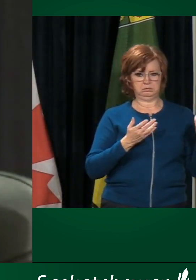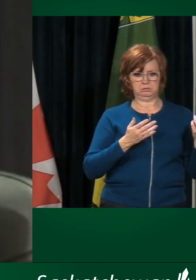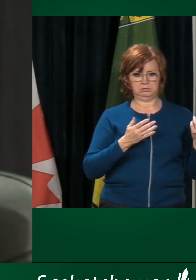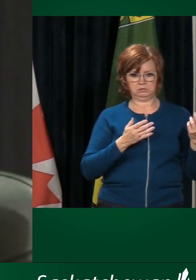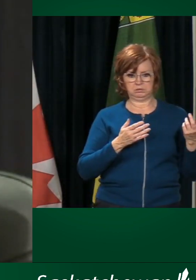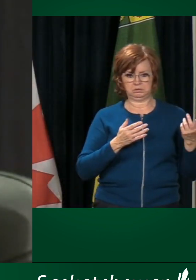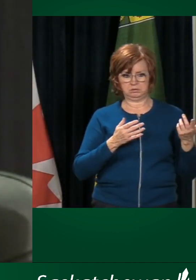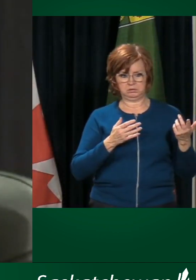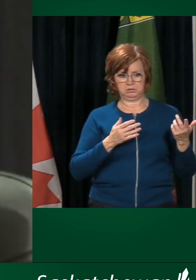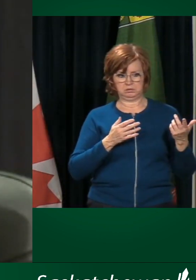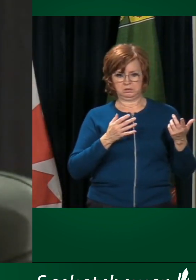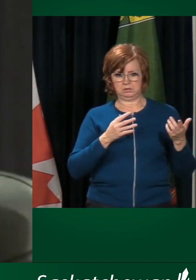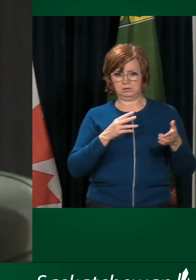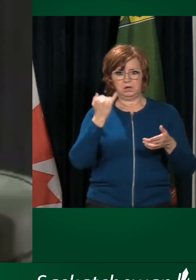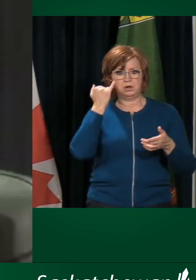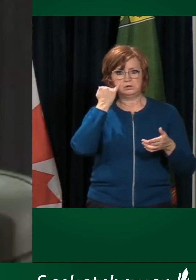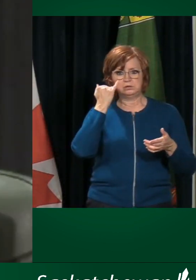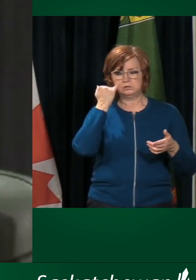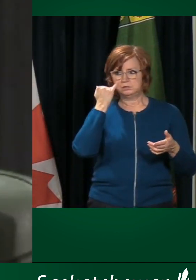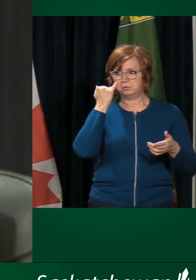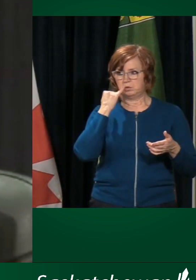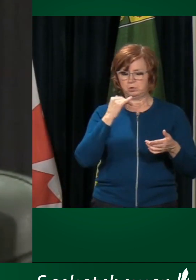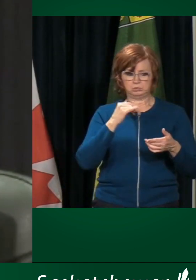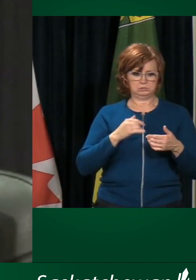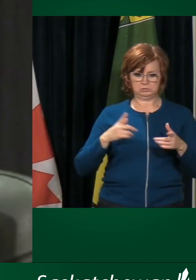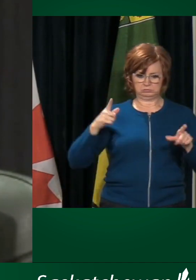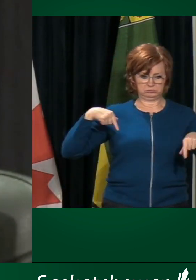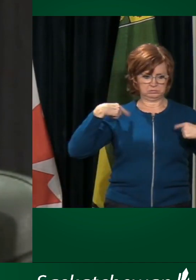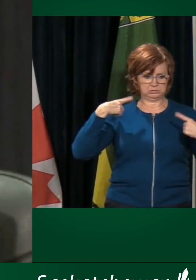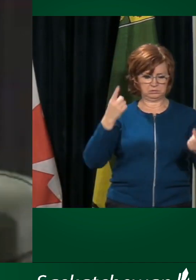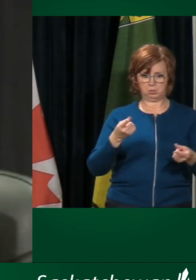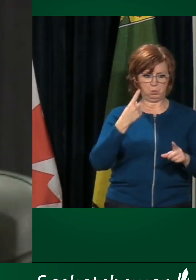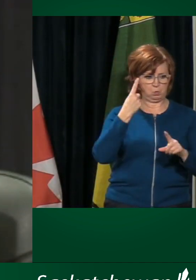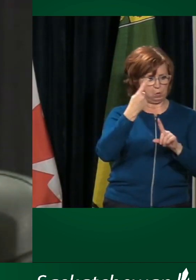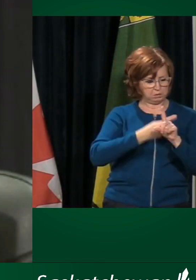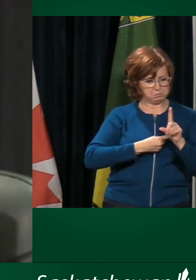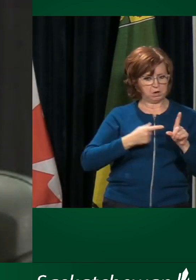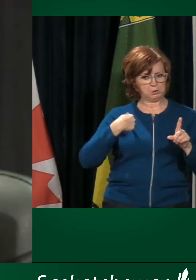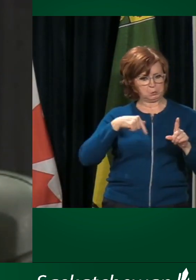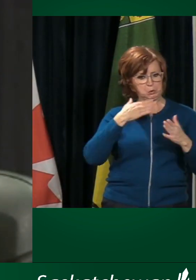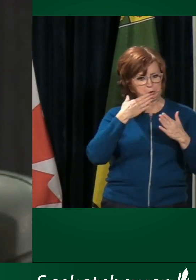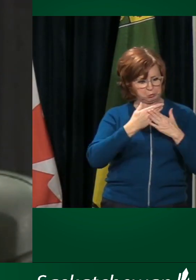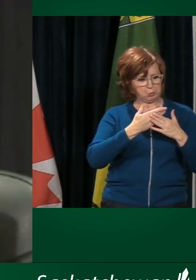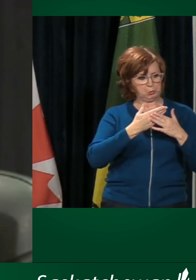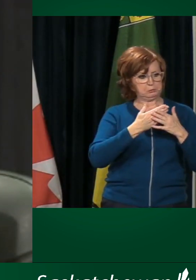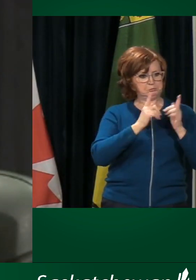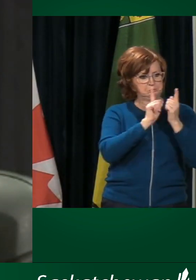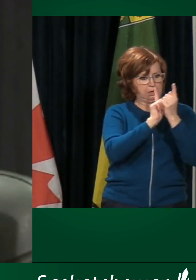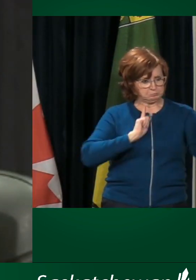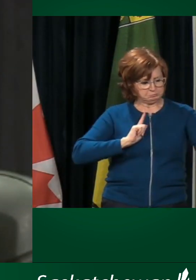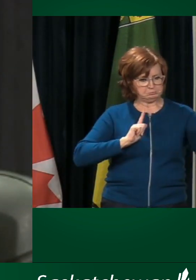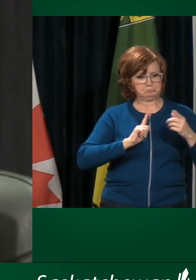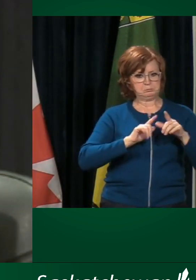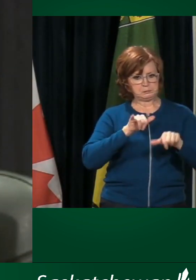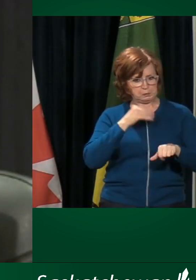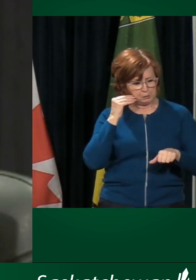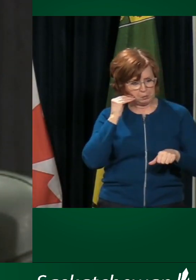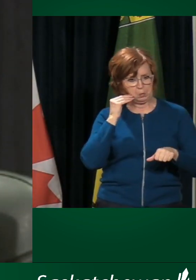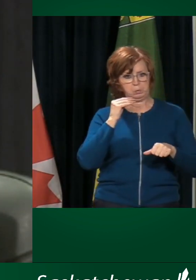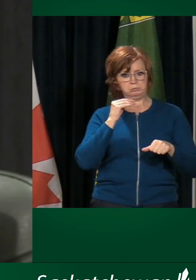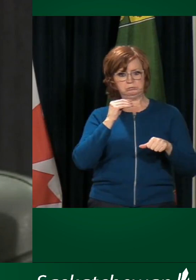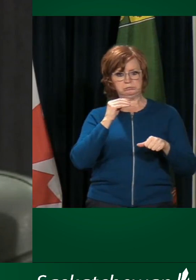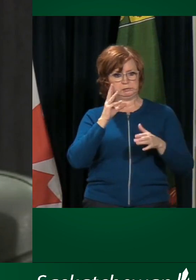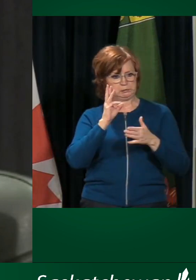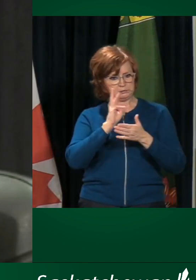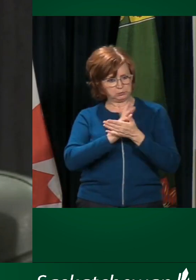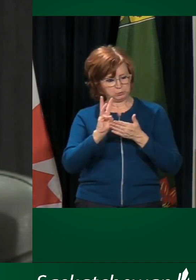happen after a month of social distancing or 6 weeks of isolation for us to wind up with